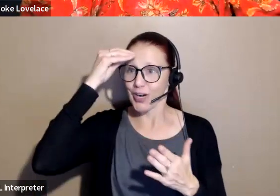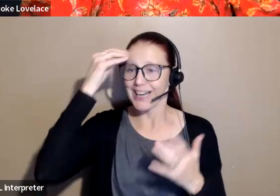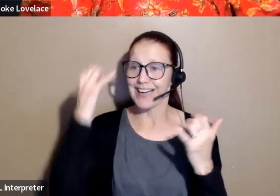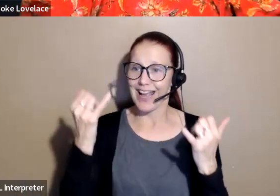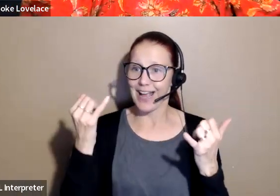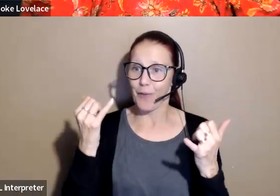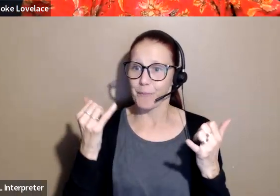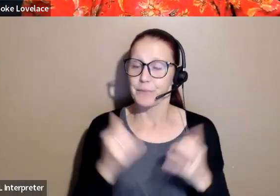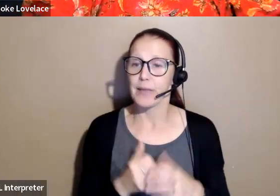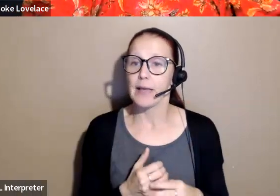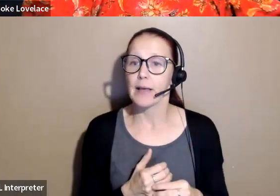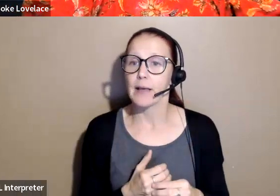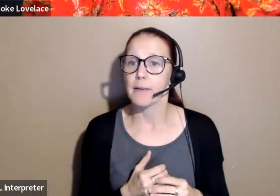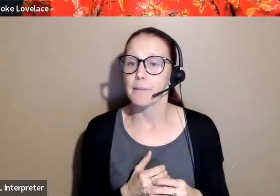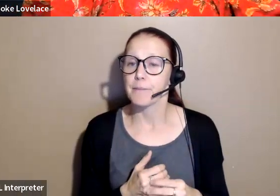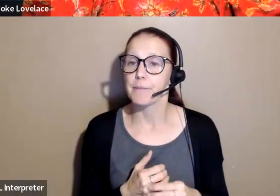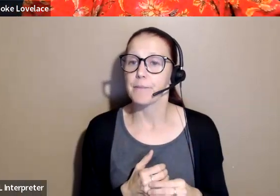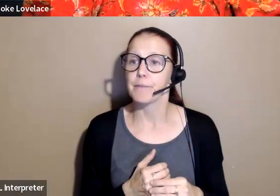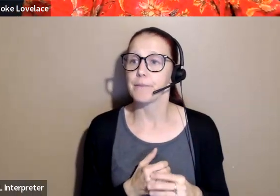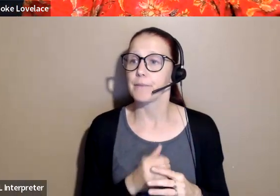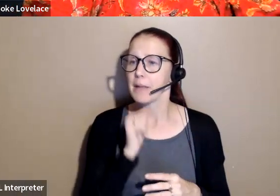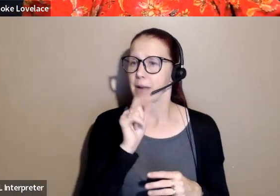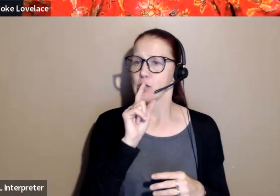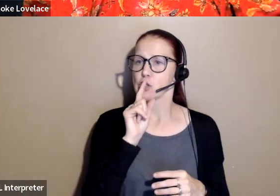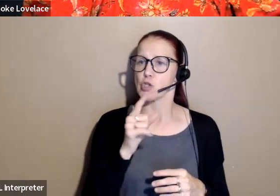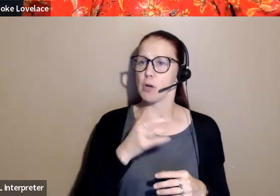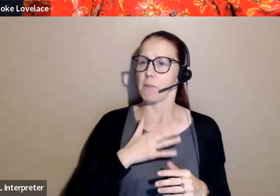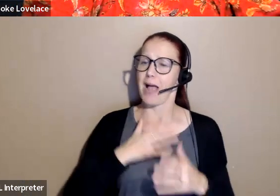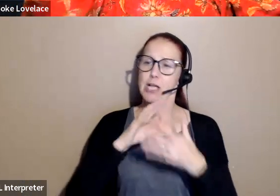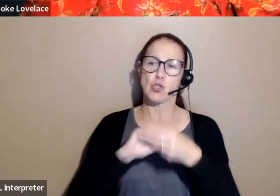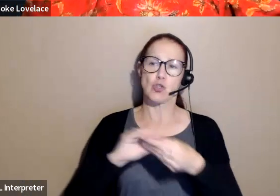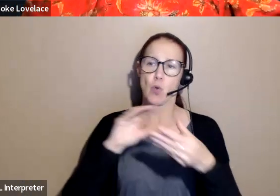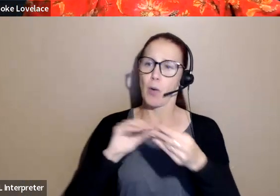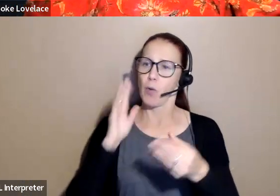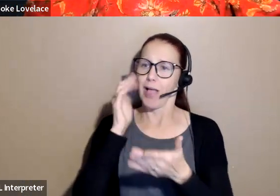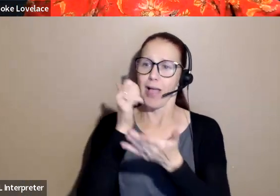I'm not sure if my story was helpful or not, but